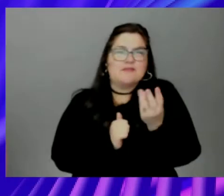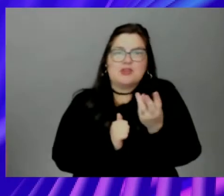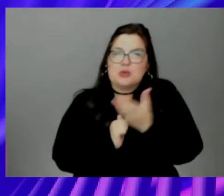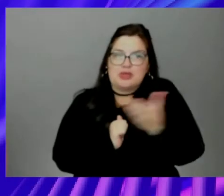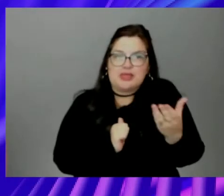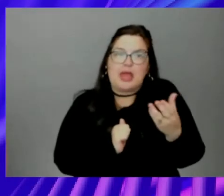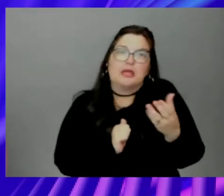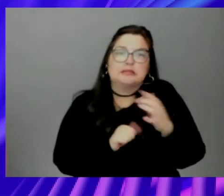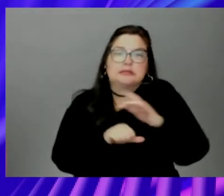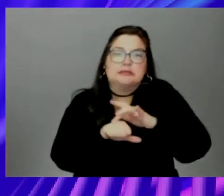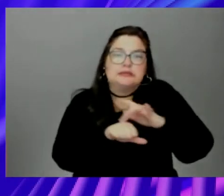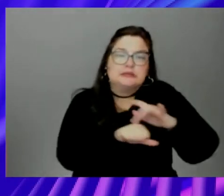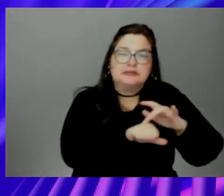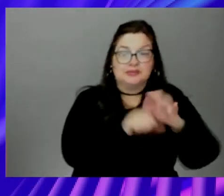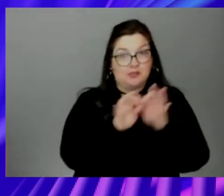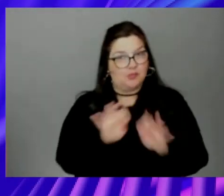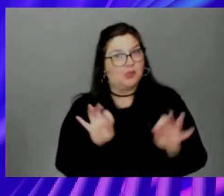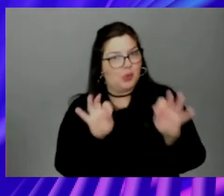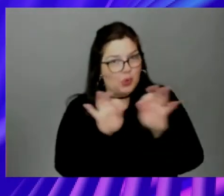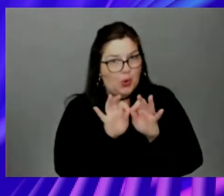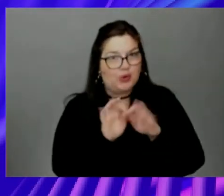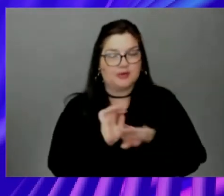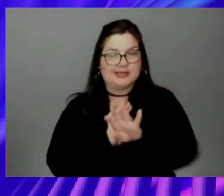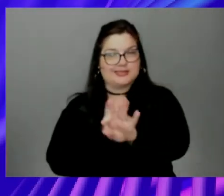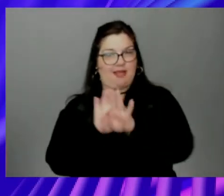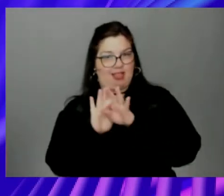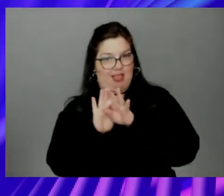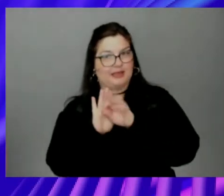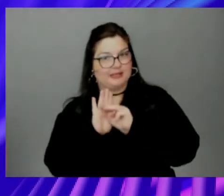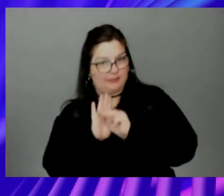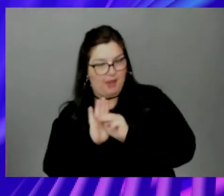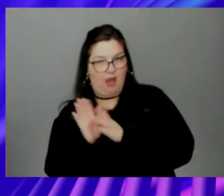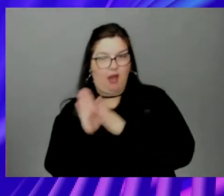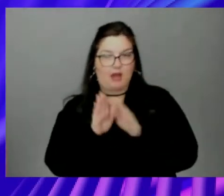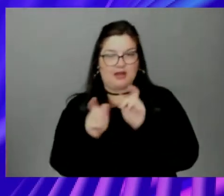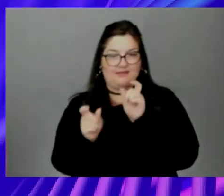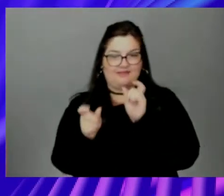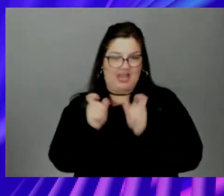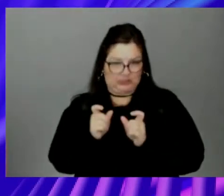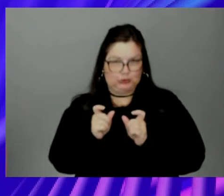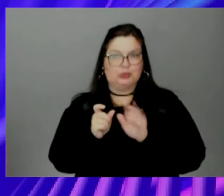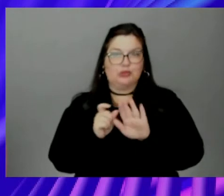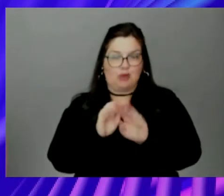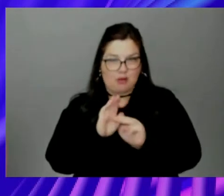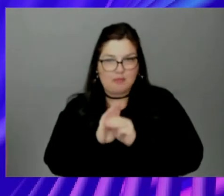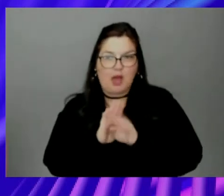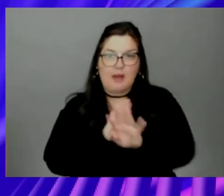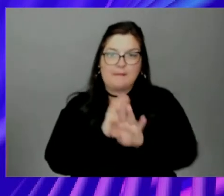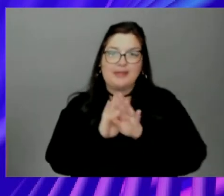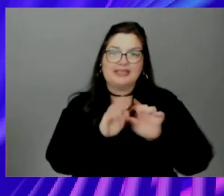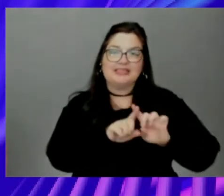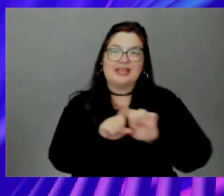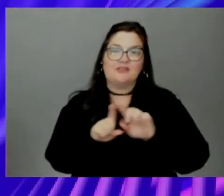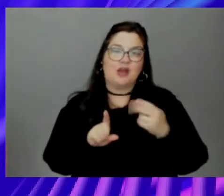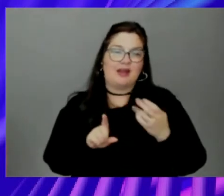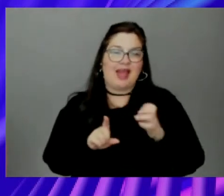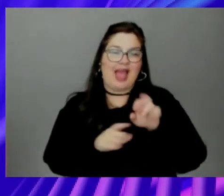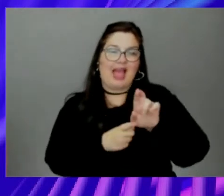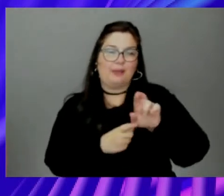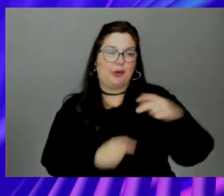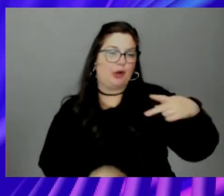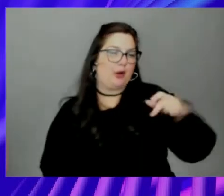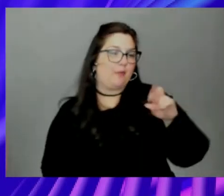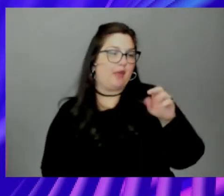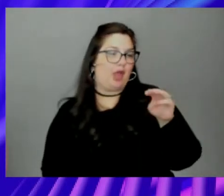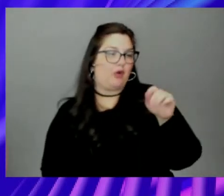very important, like selecting a model, fine-tuning your model by selecting different hyperparameters. And then that's